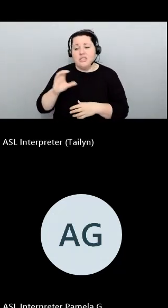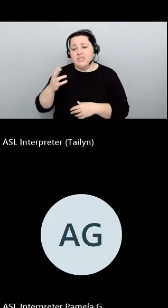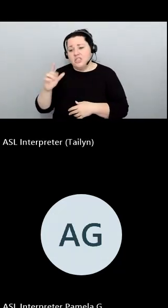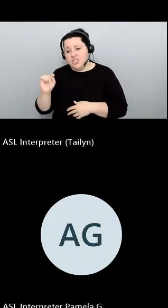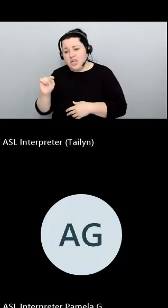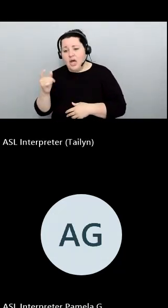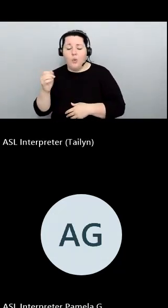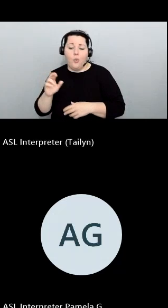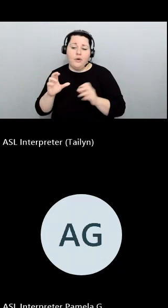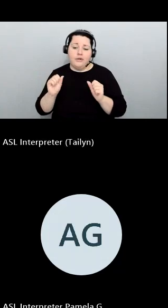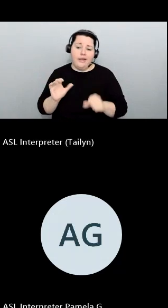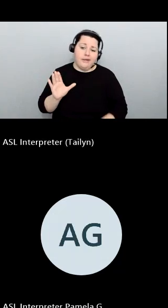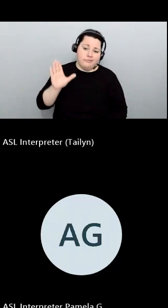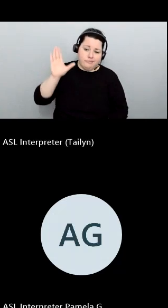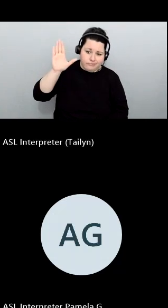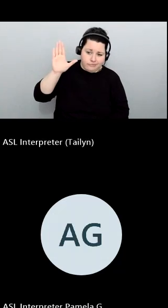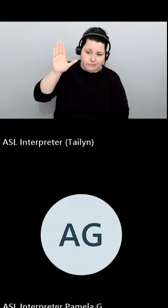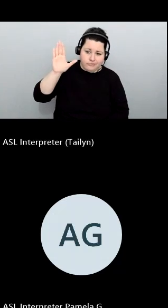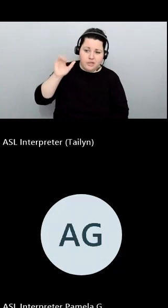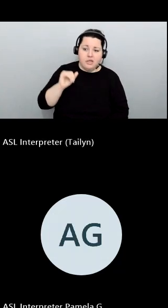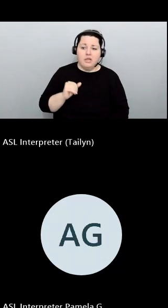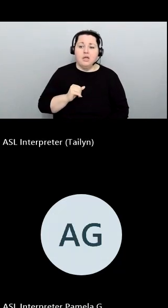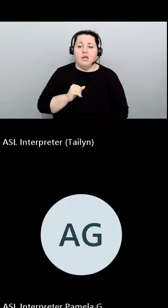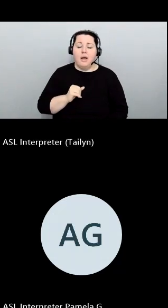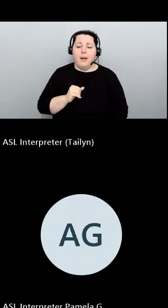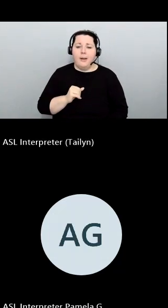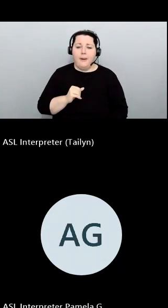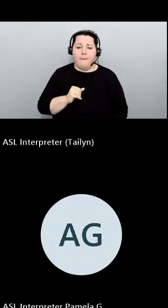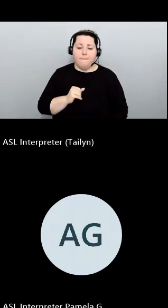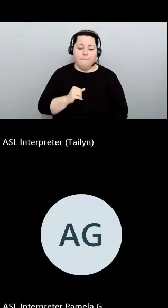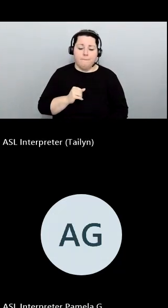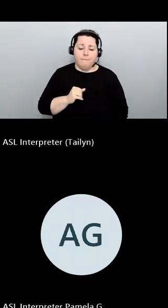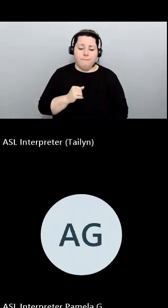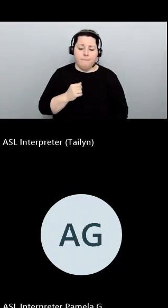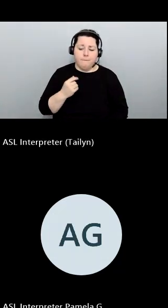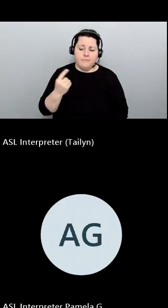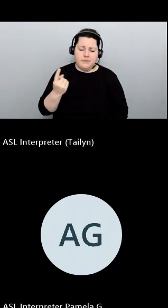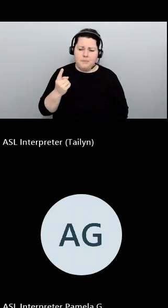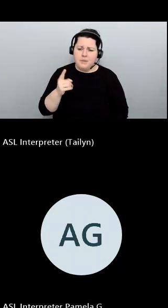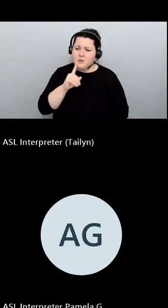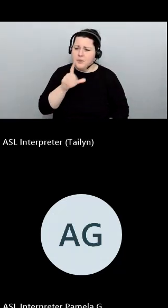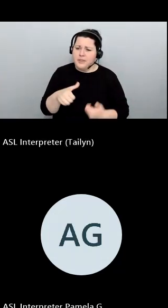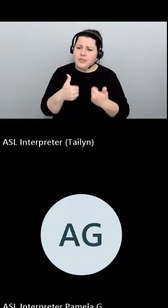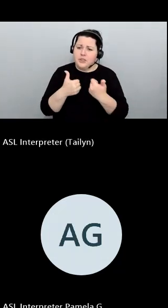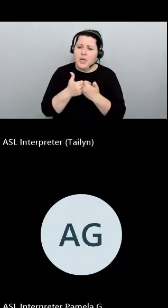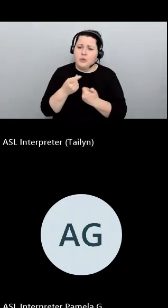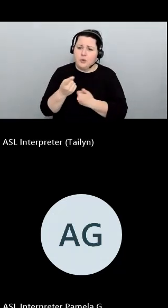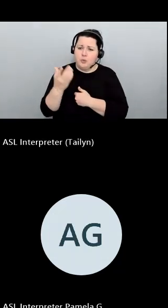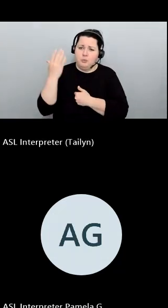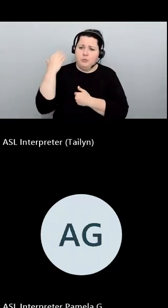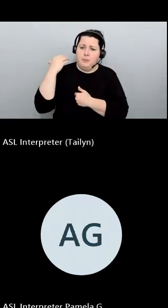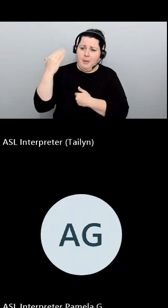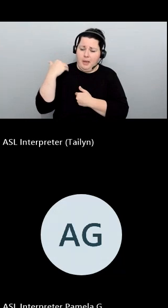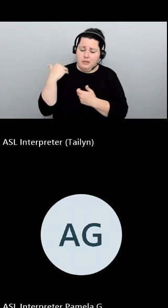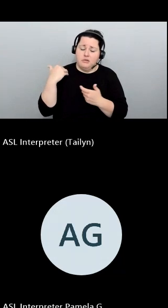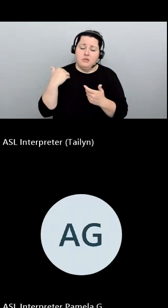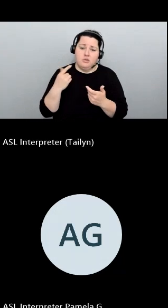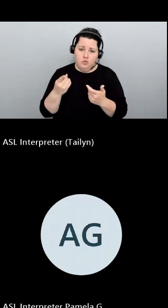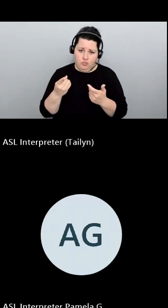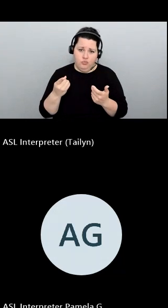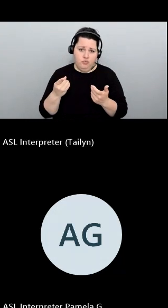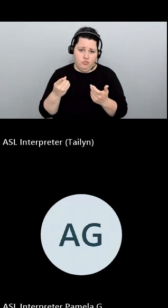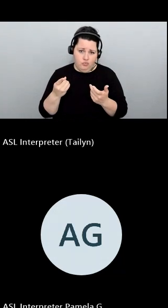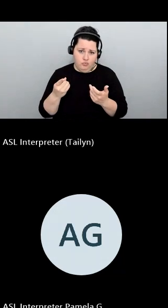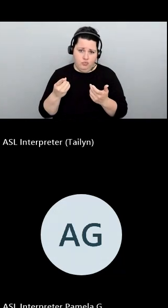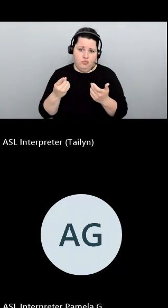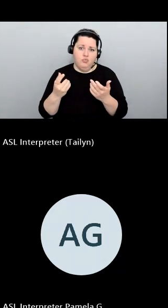or feel free to raise your hand. What was something that was really challenging in your workplace that you would have liked to have